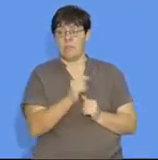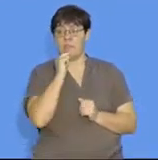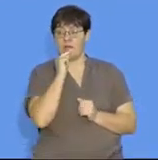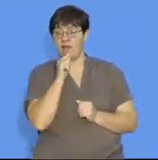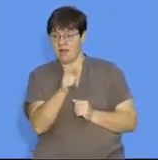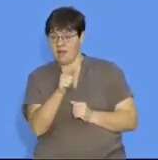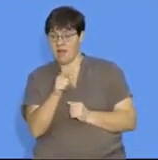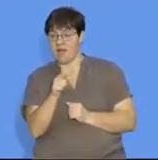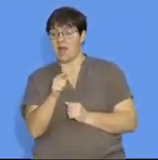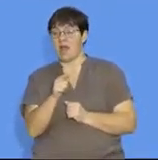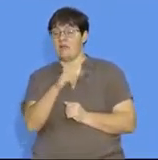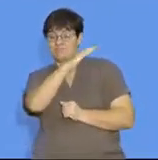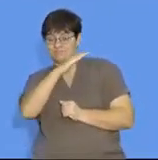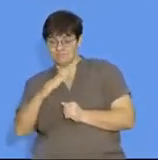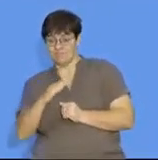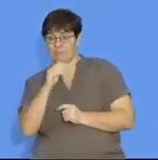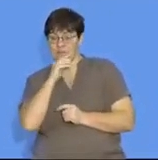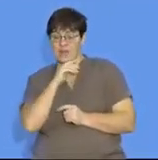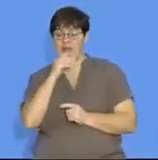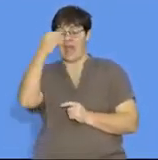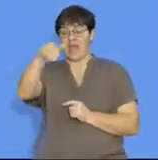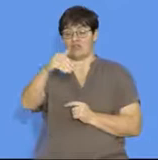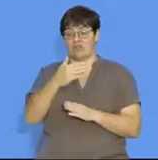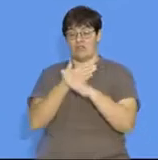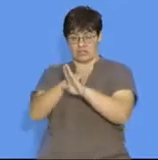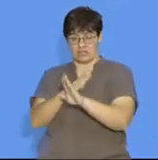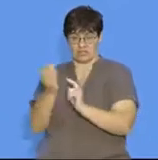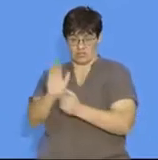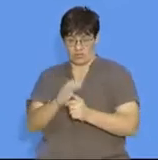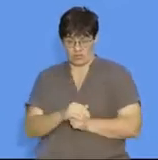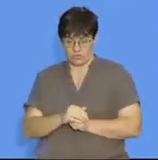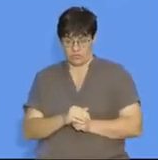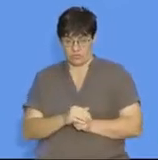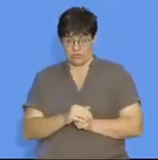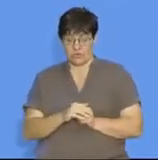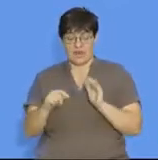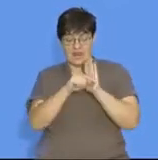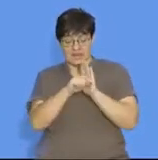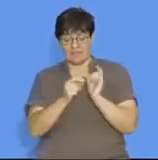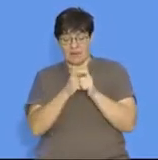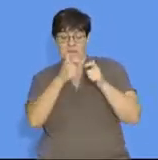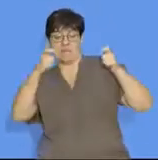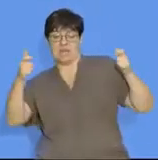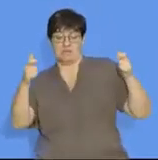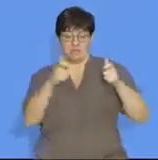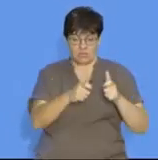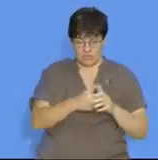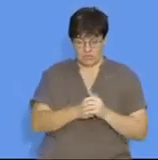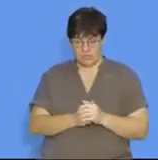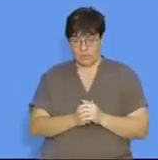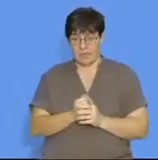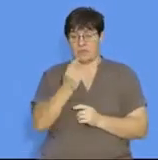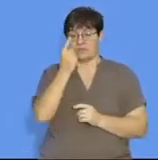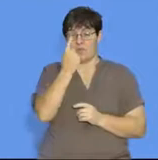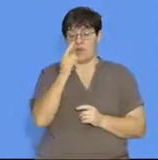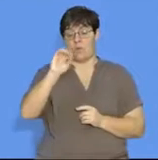of minus 1 actually represents the internal resistance. So the negative gradient represents the magnitude of internal resistance, which is